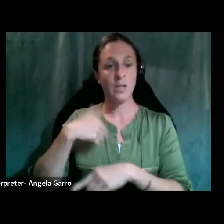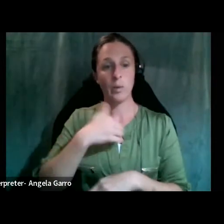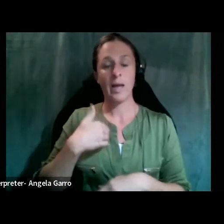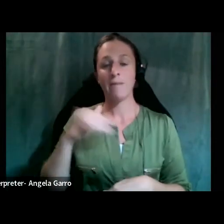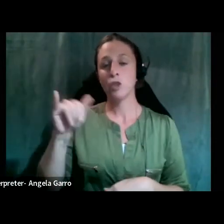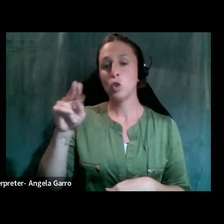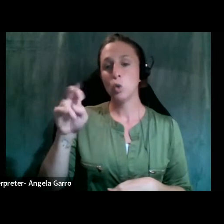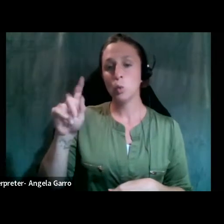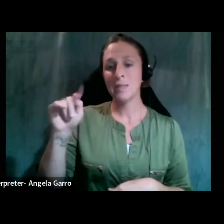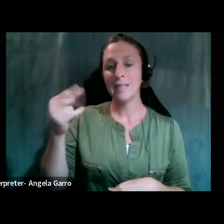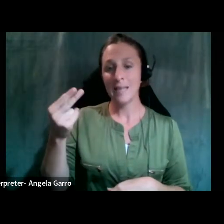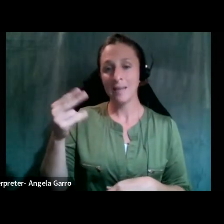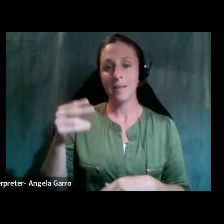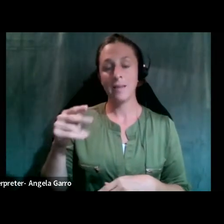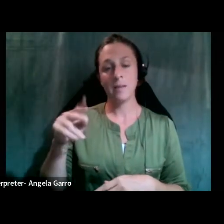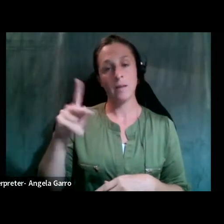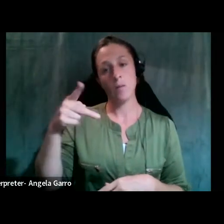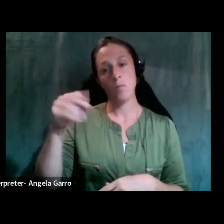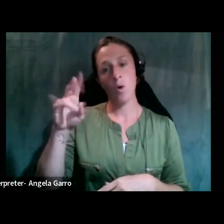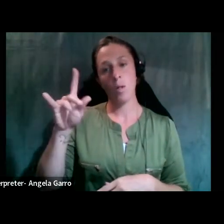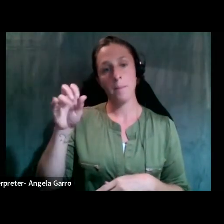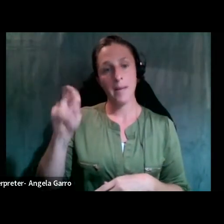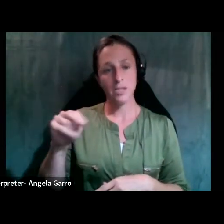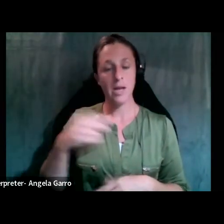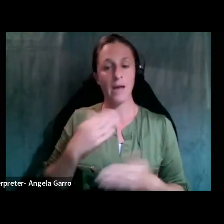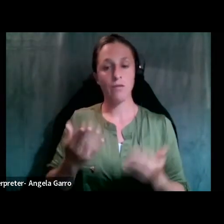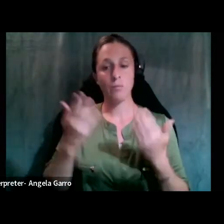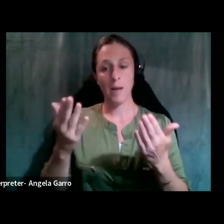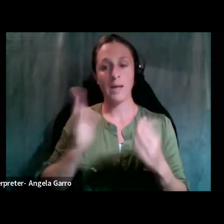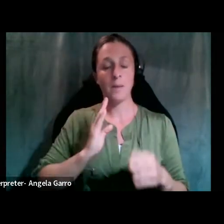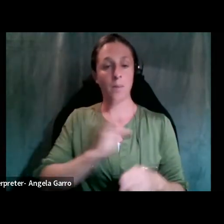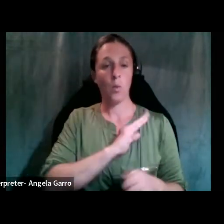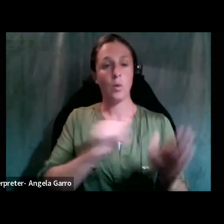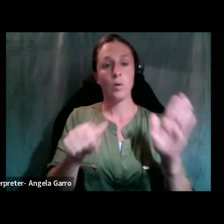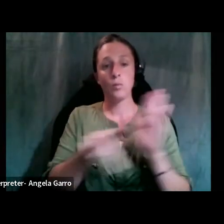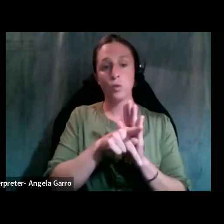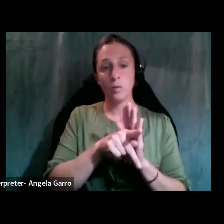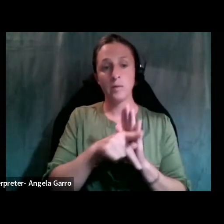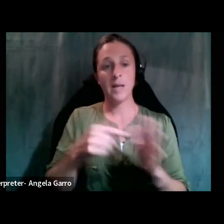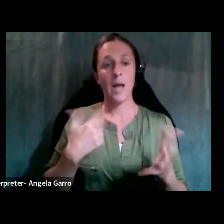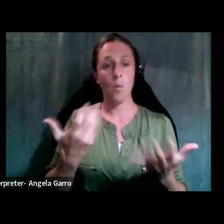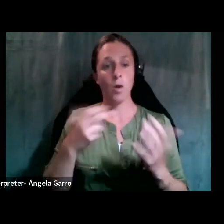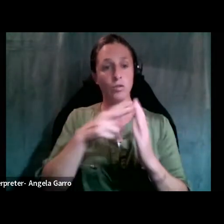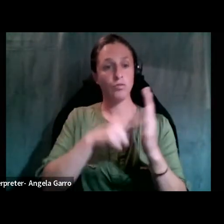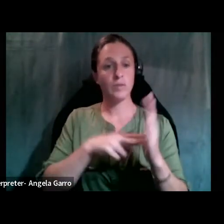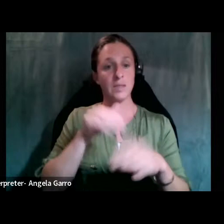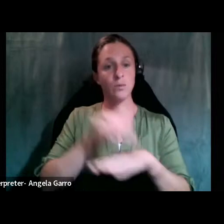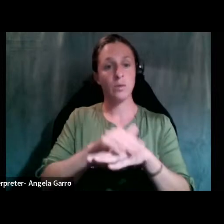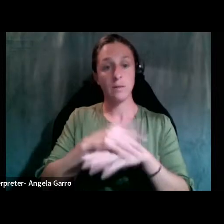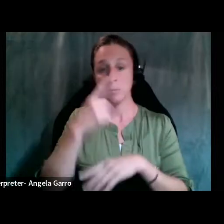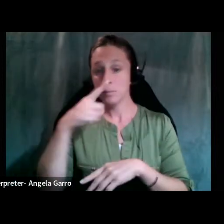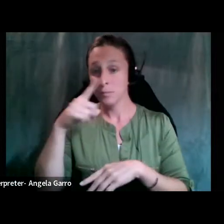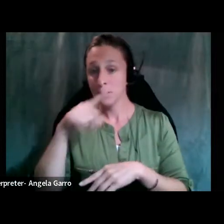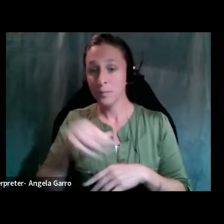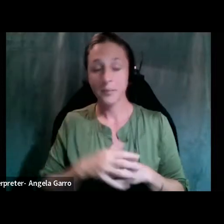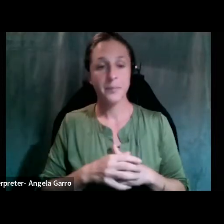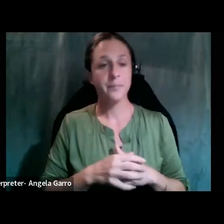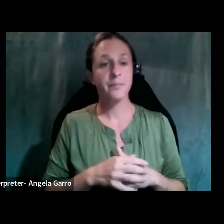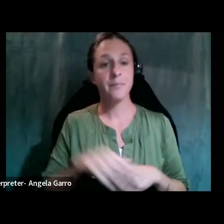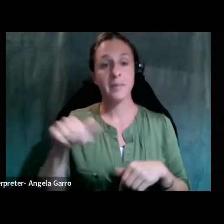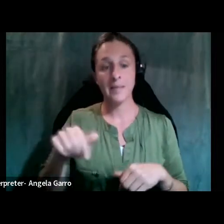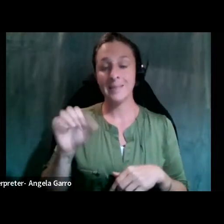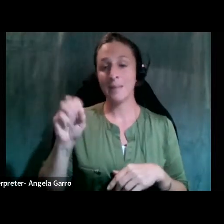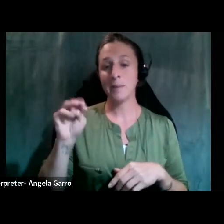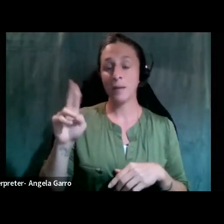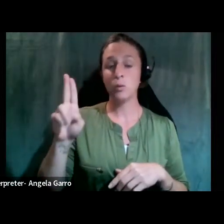Juneteenth proclamation that I'm recommending that the board approves. I'd like to read it tonight, if I may. This is the San